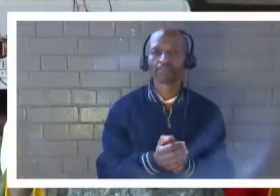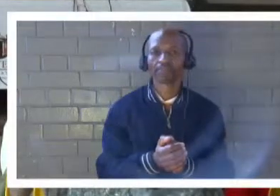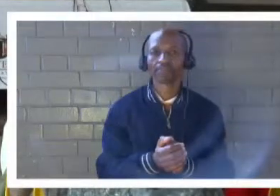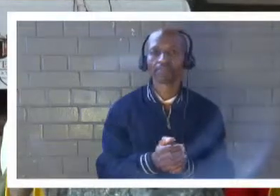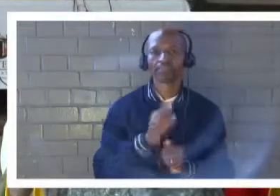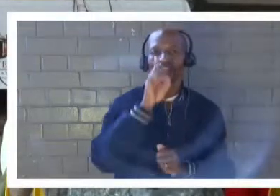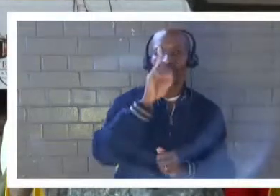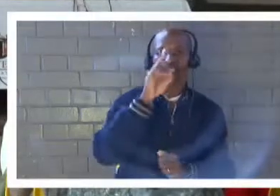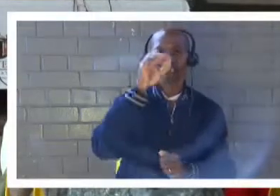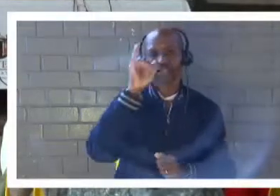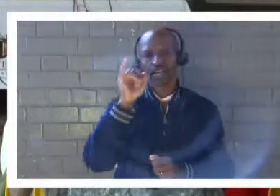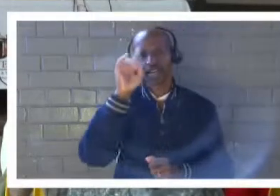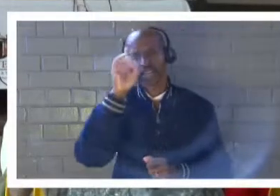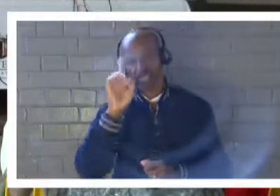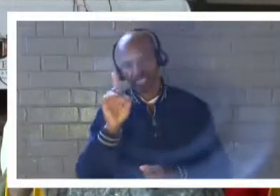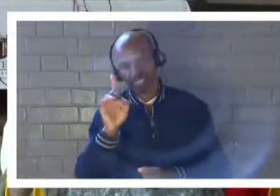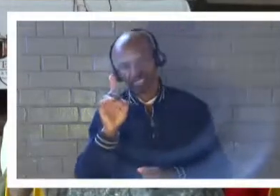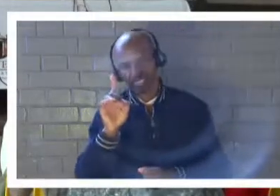DID